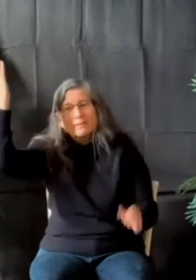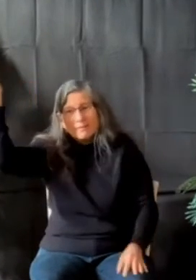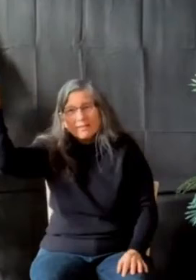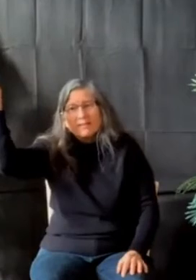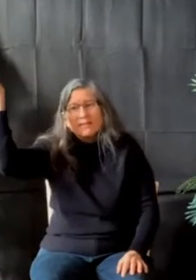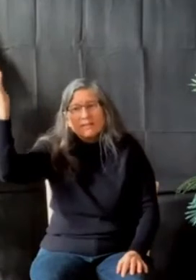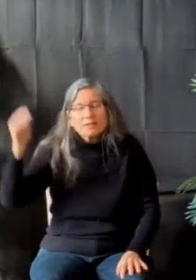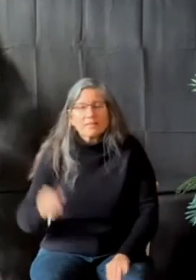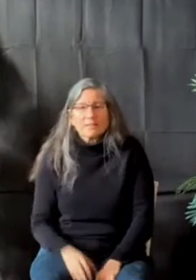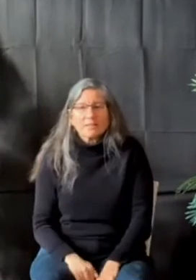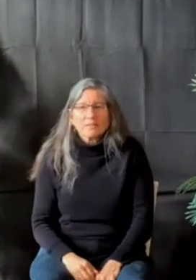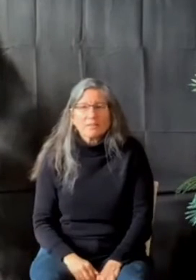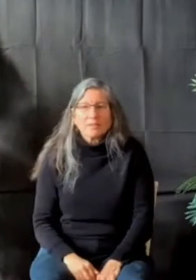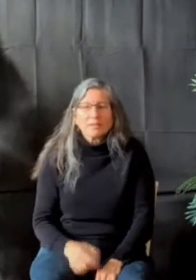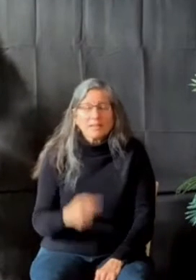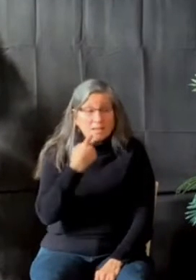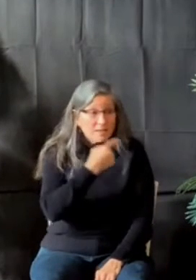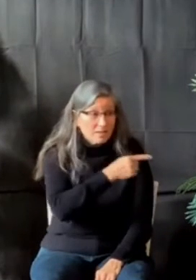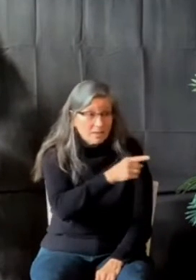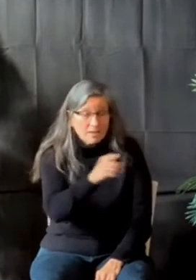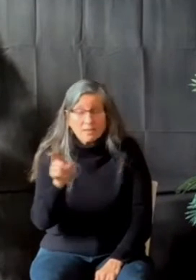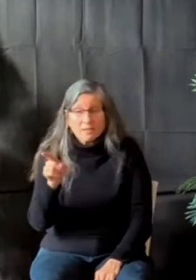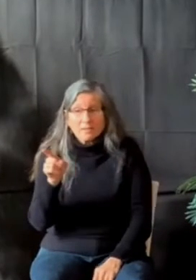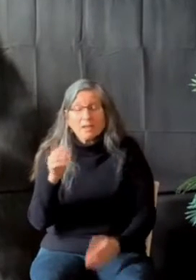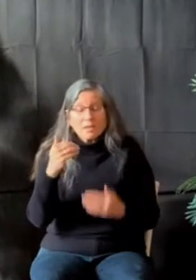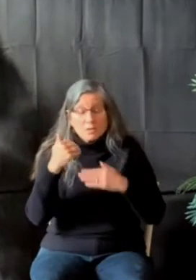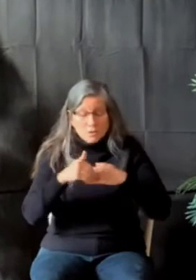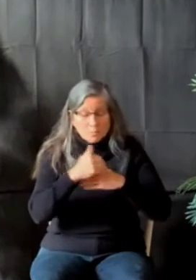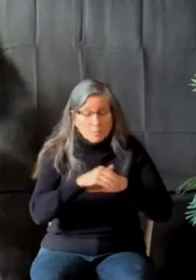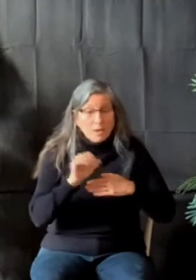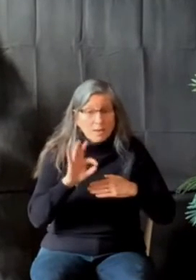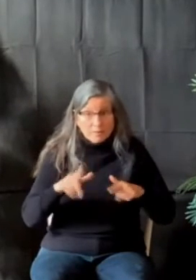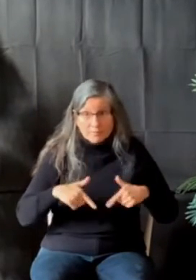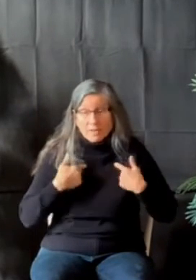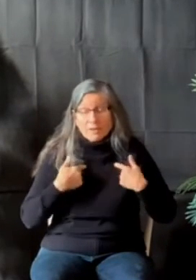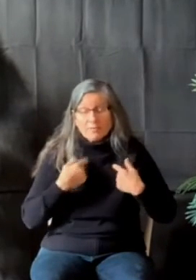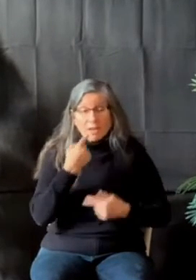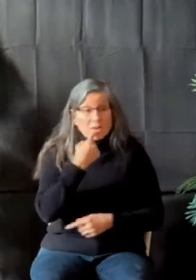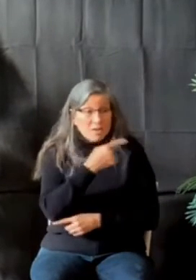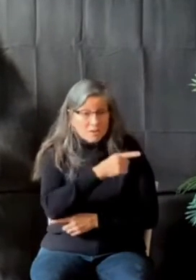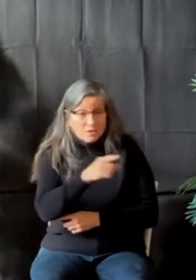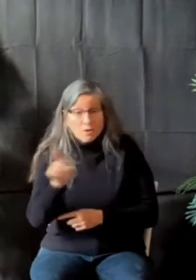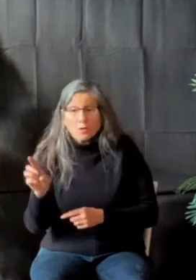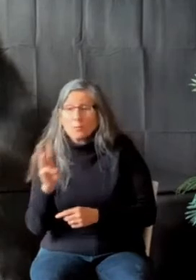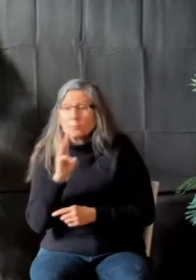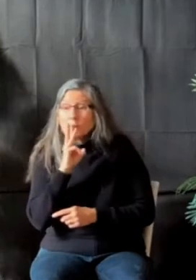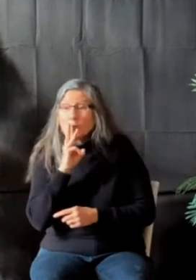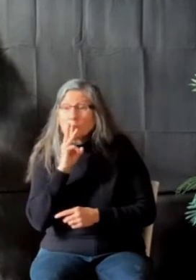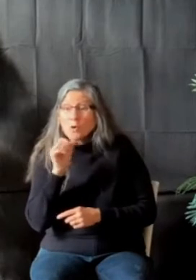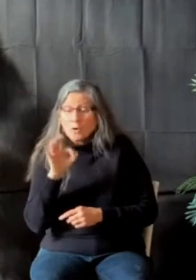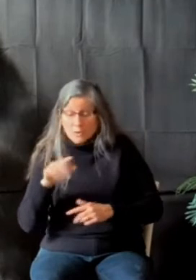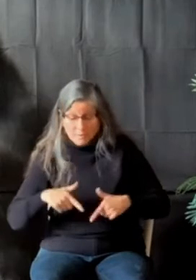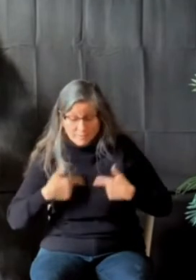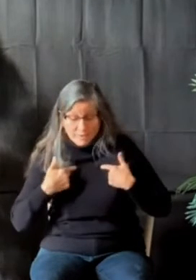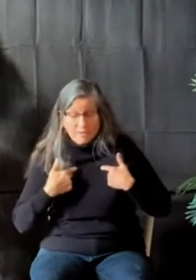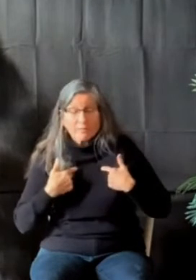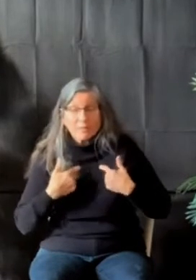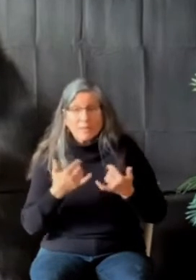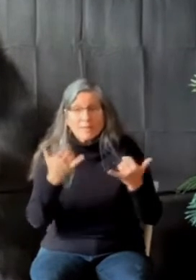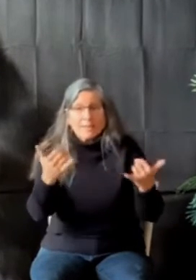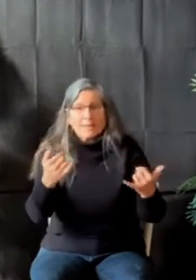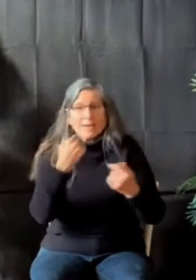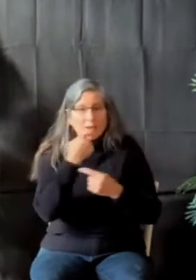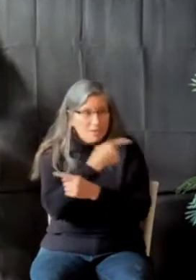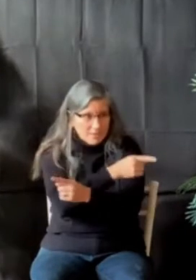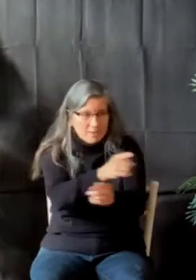glory. He had told them he was the bread of life. He had told them he was the water, the springs of life. And now